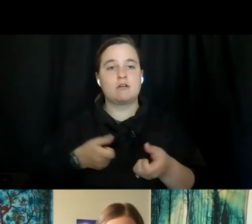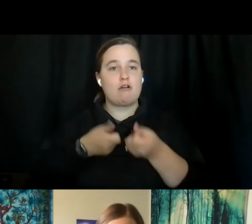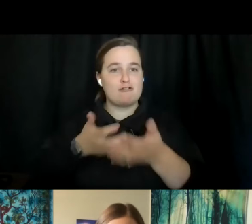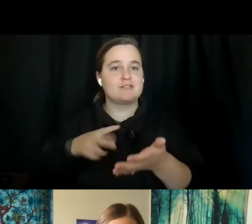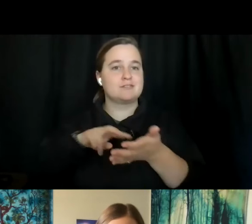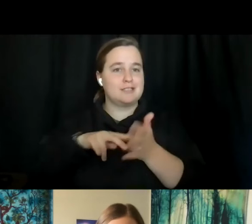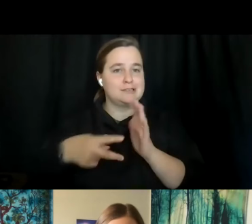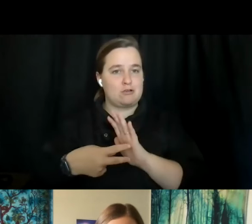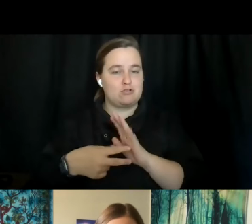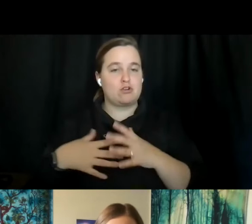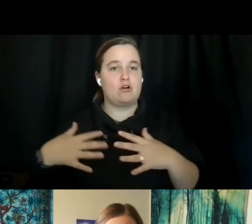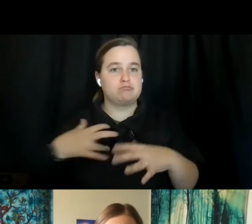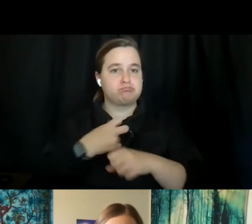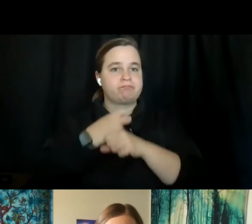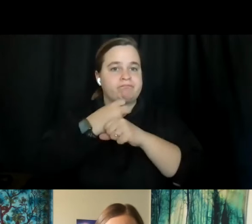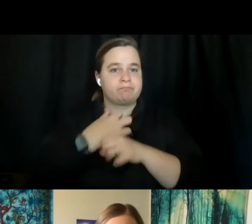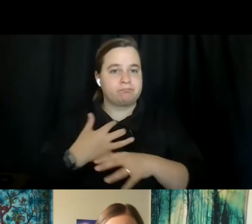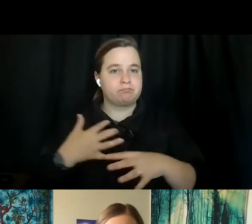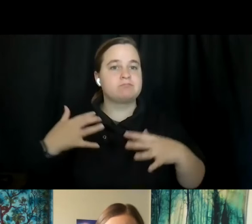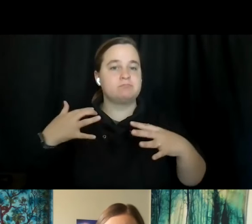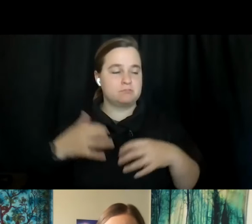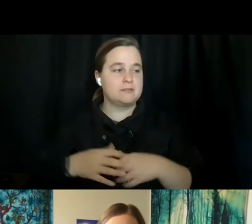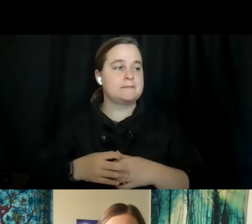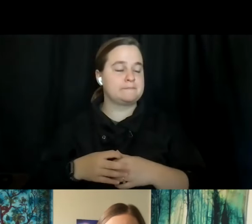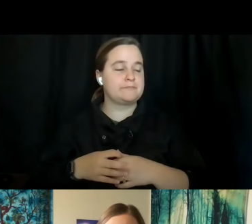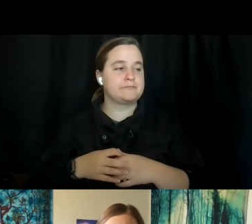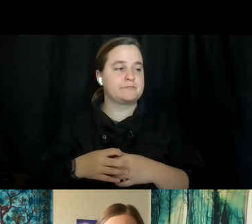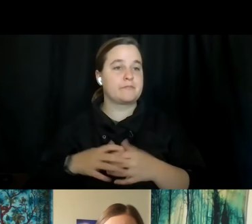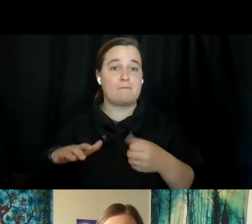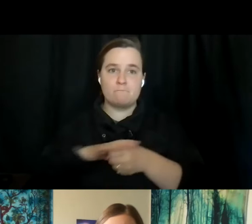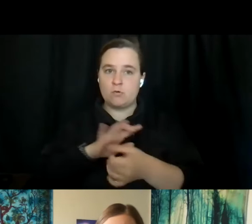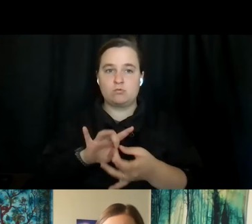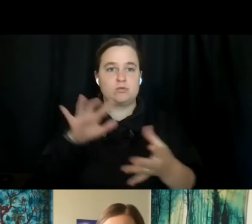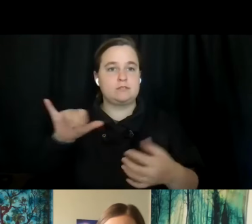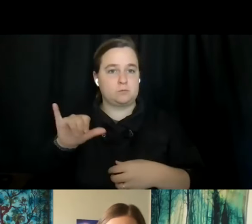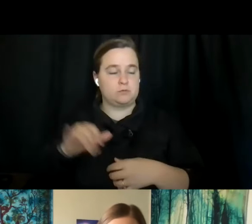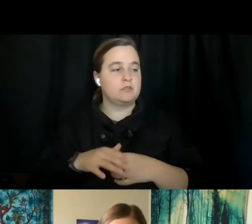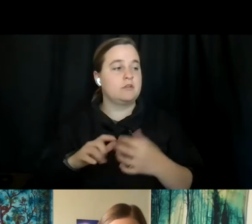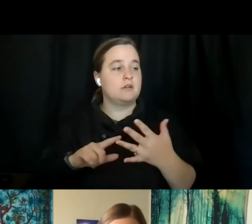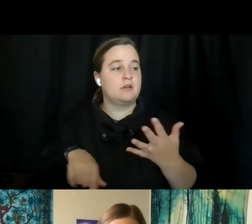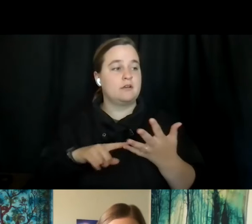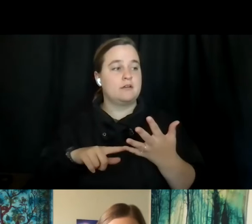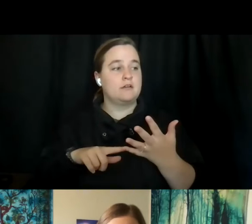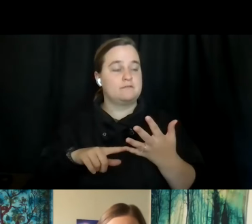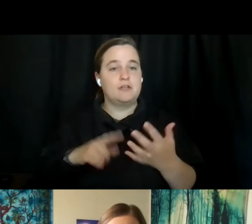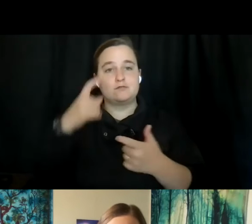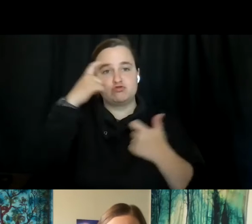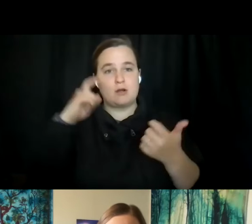intentional contraction, slow release, and then complete release. And then 5, trauma sensitive